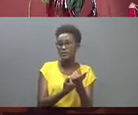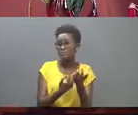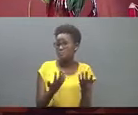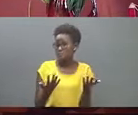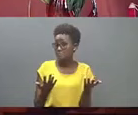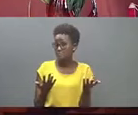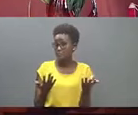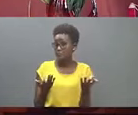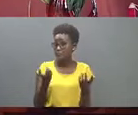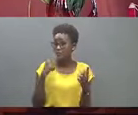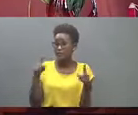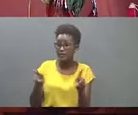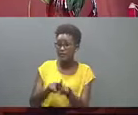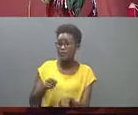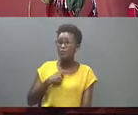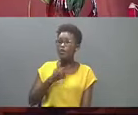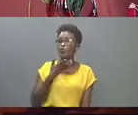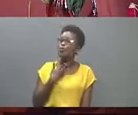I want us to know